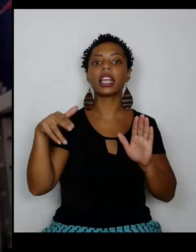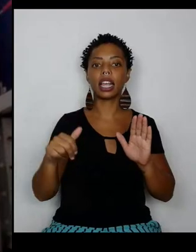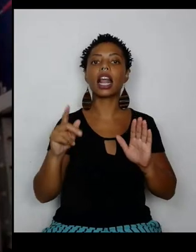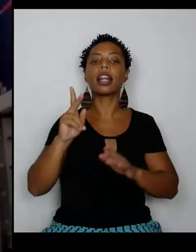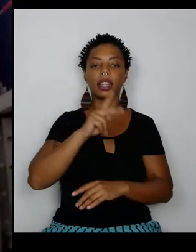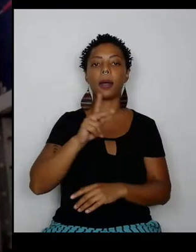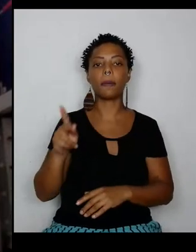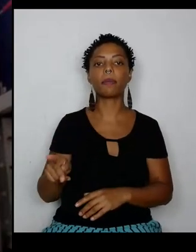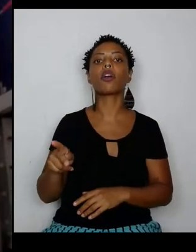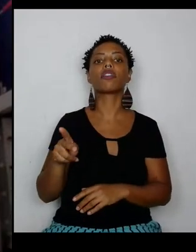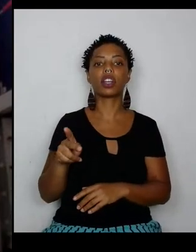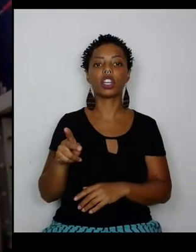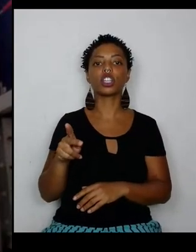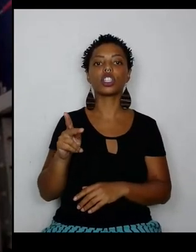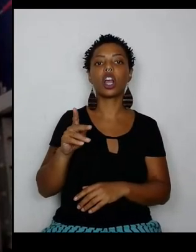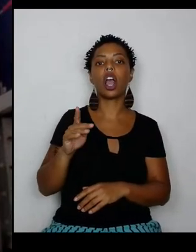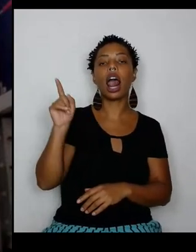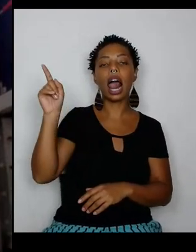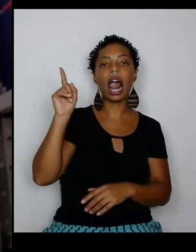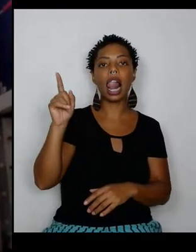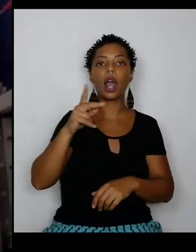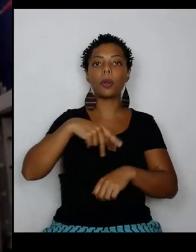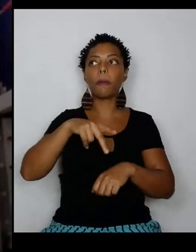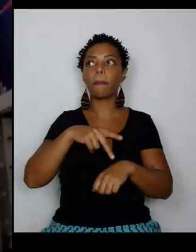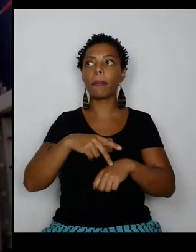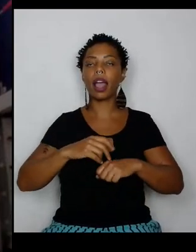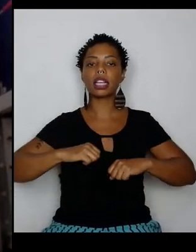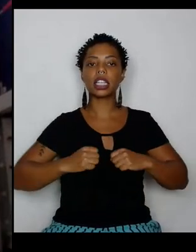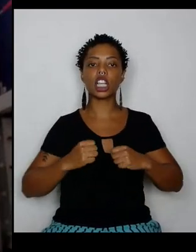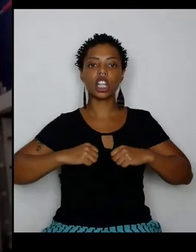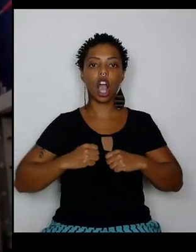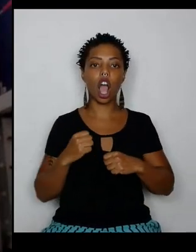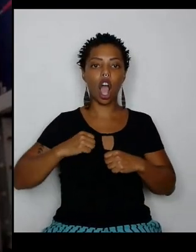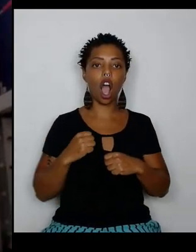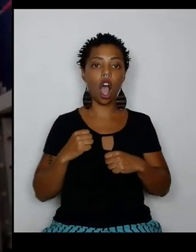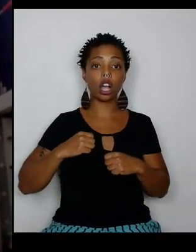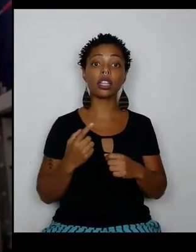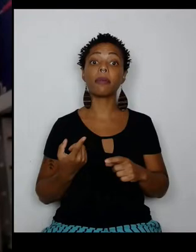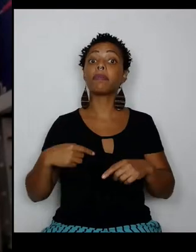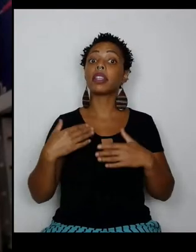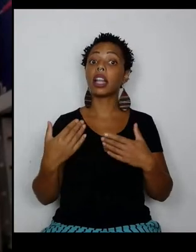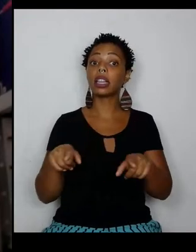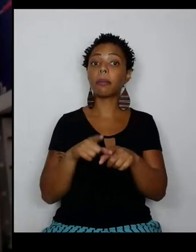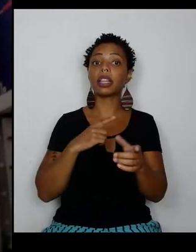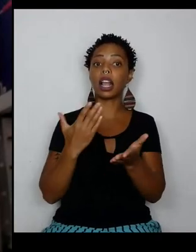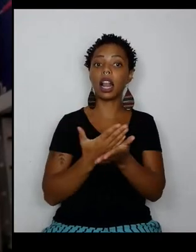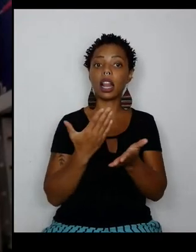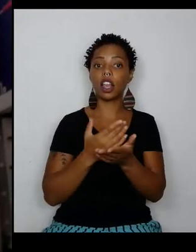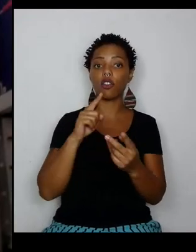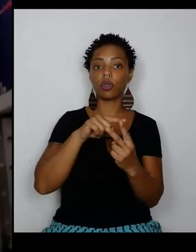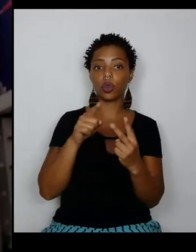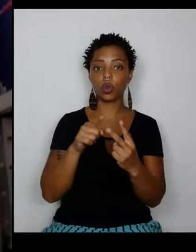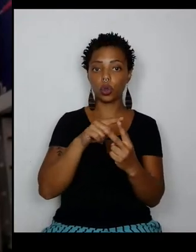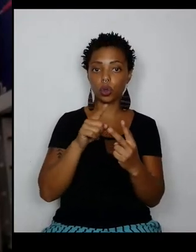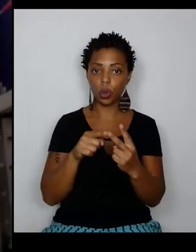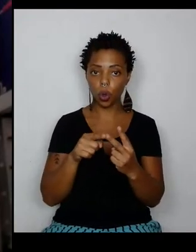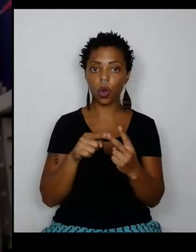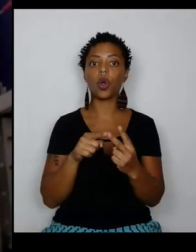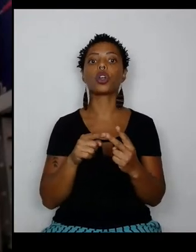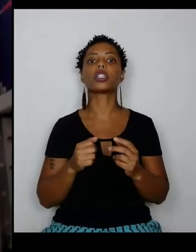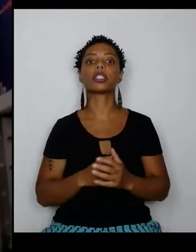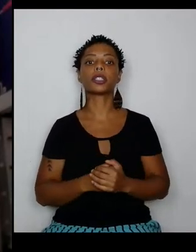linda is a professor of art history at the university of saint andrews scotland she's the author of two books static